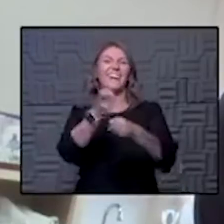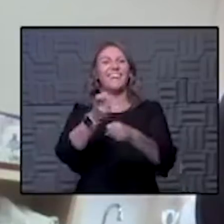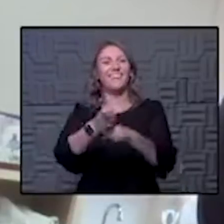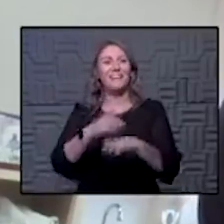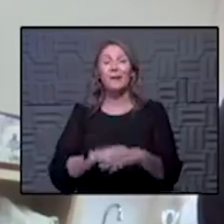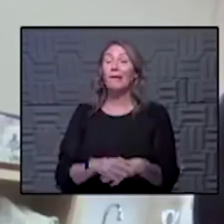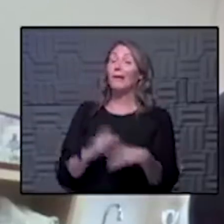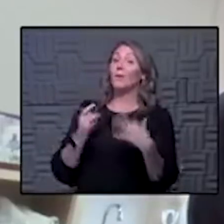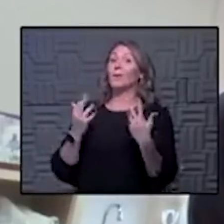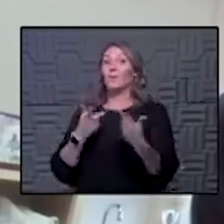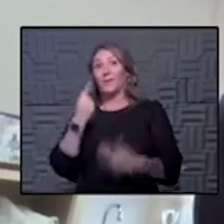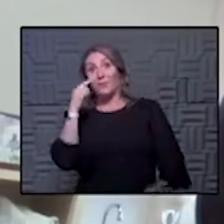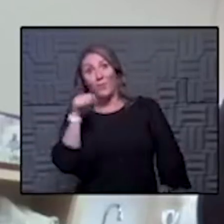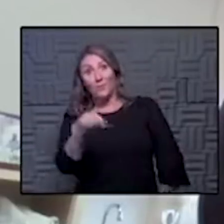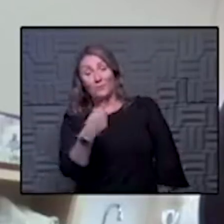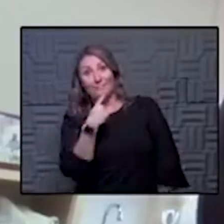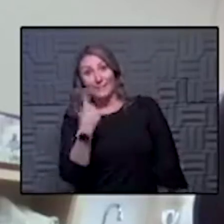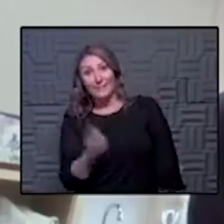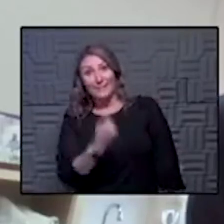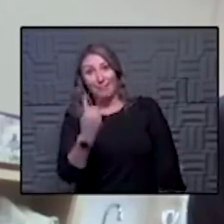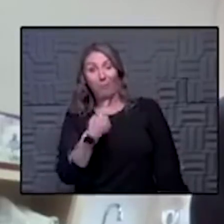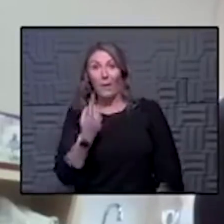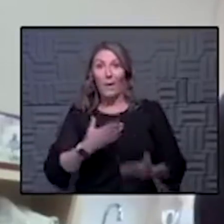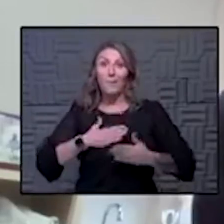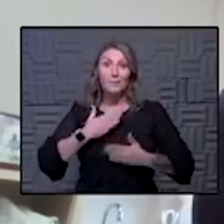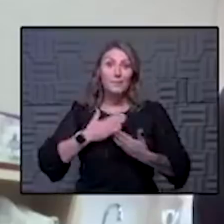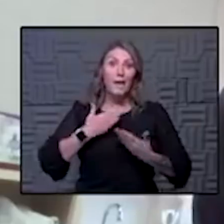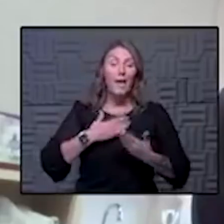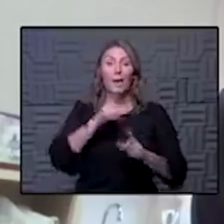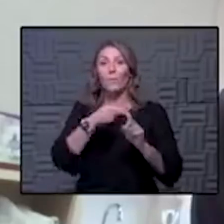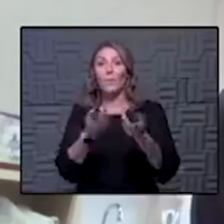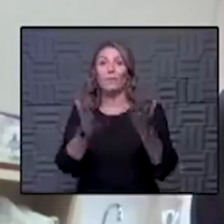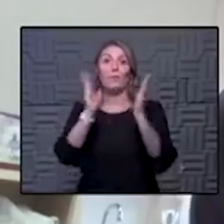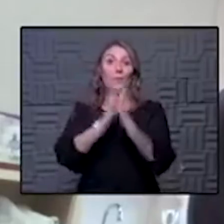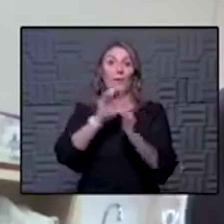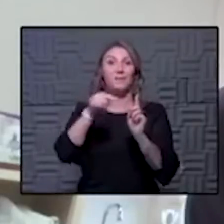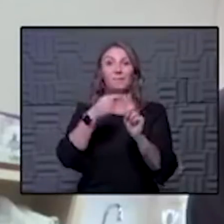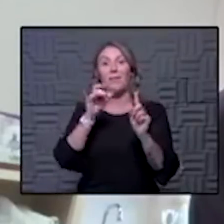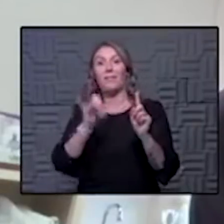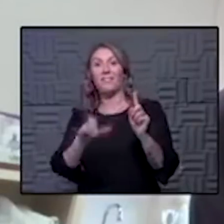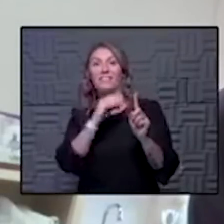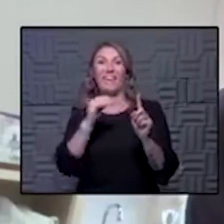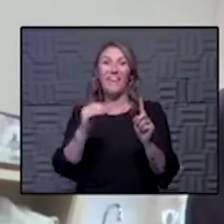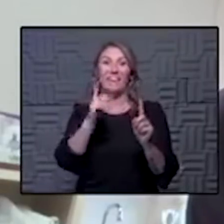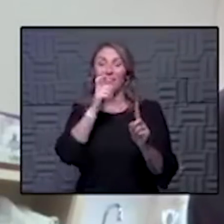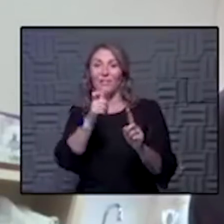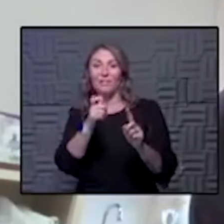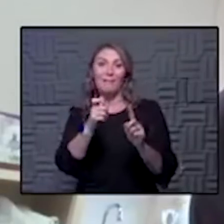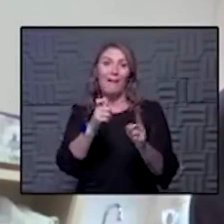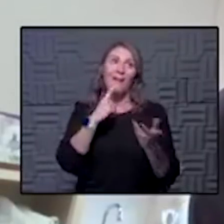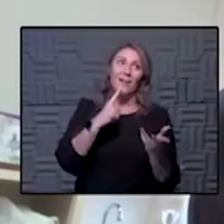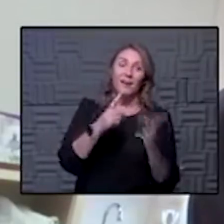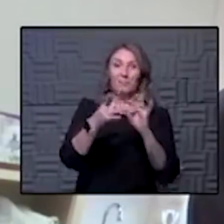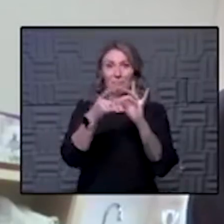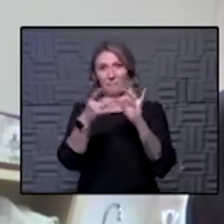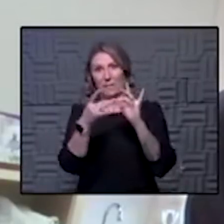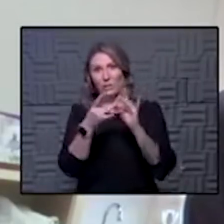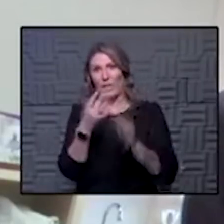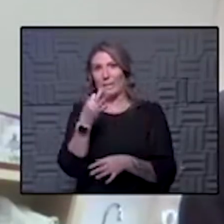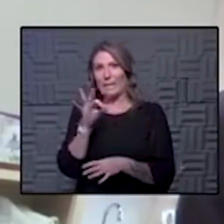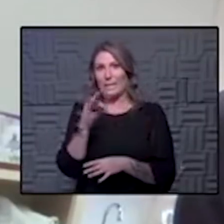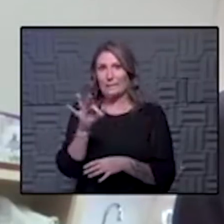to say something about that. I was glad when you asked me about if I'd ever seen anything like this. You didn't allude to the 1918 flu, since I wasn't.